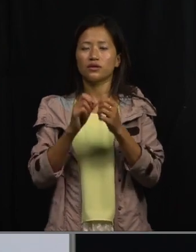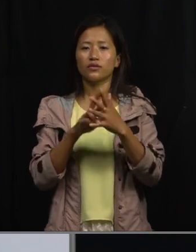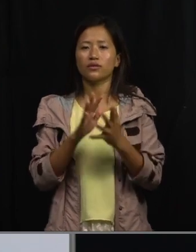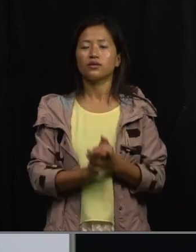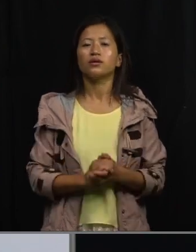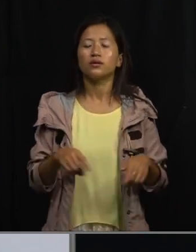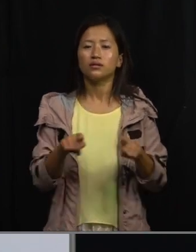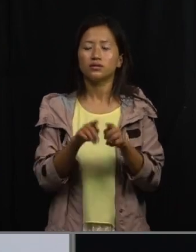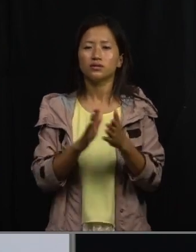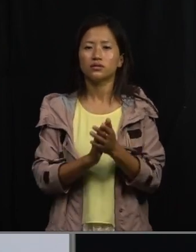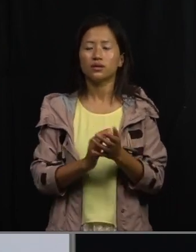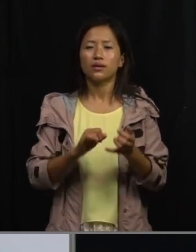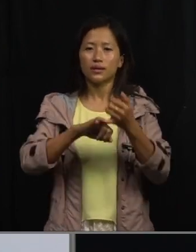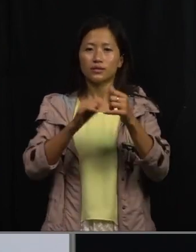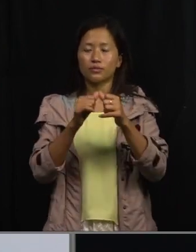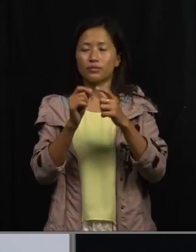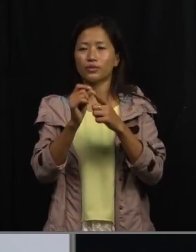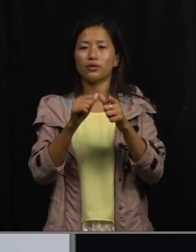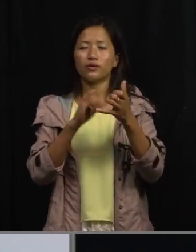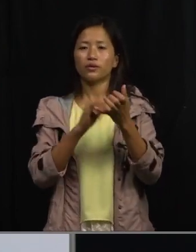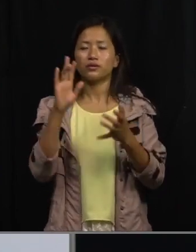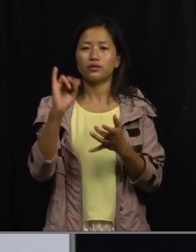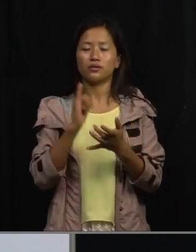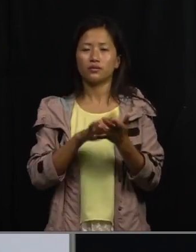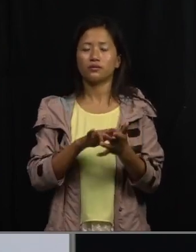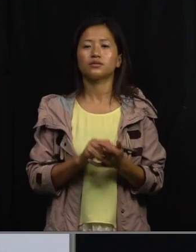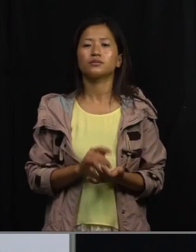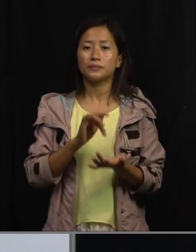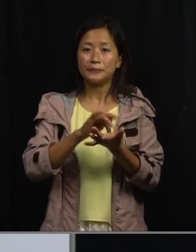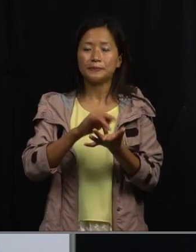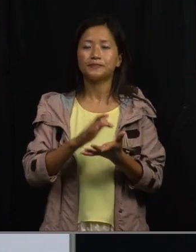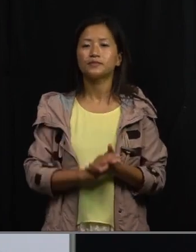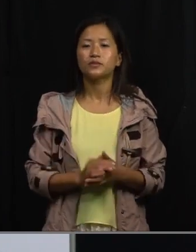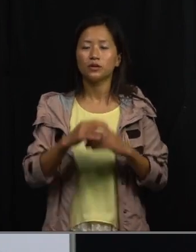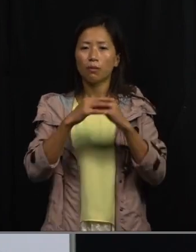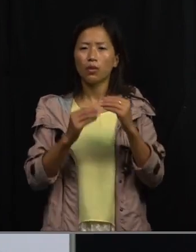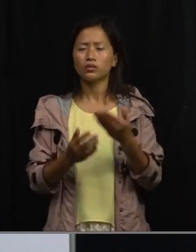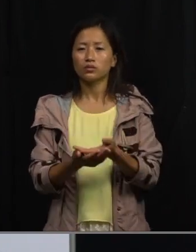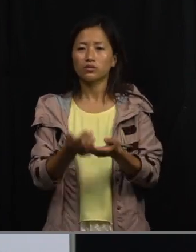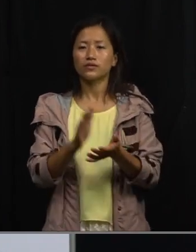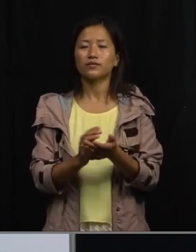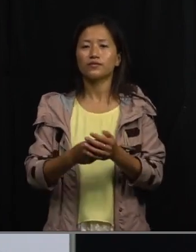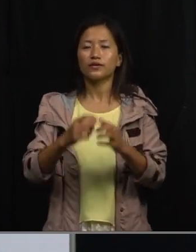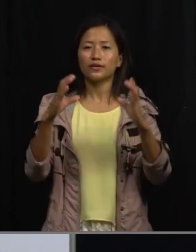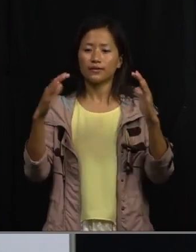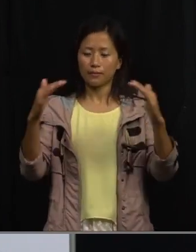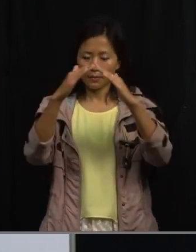and Altamira in Spain. And also, most of their cave paintings,